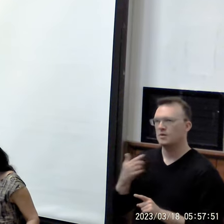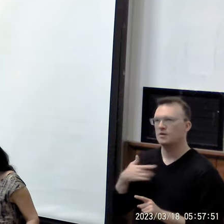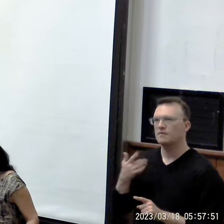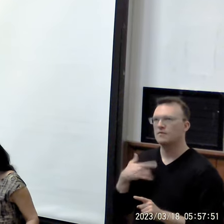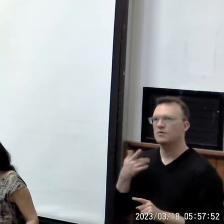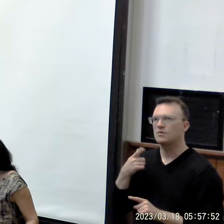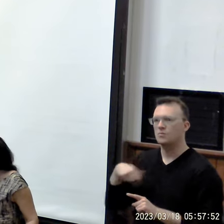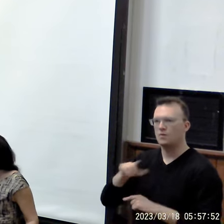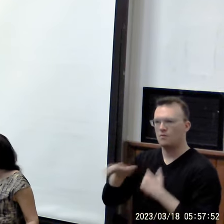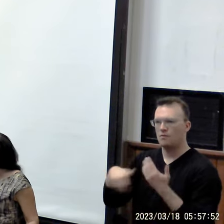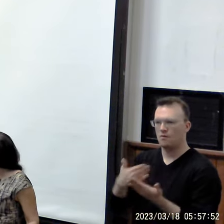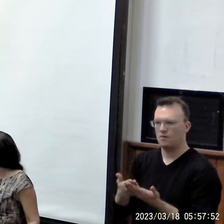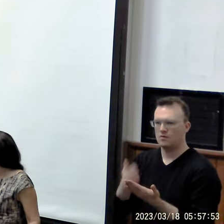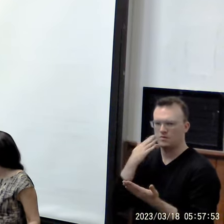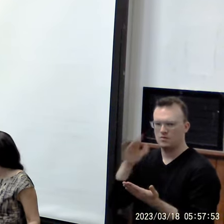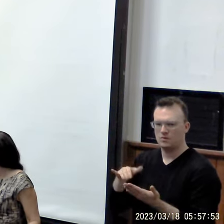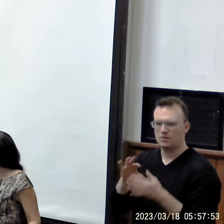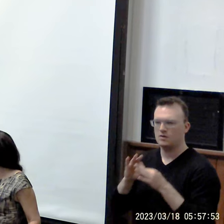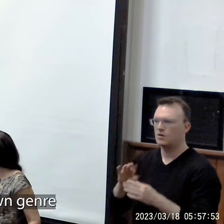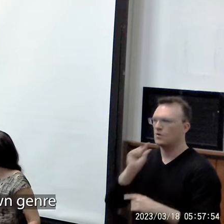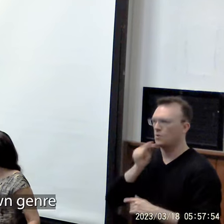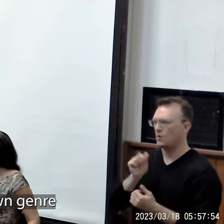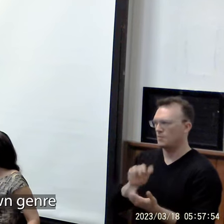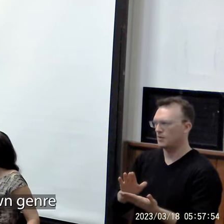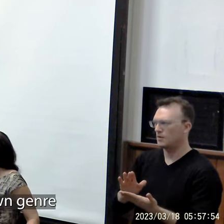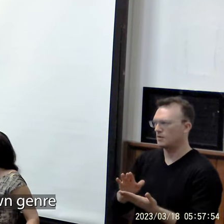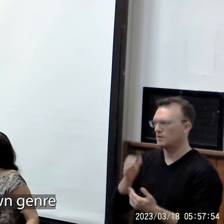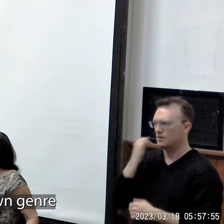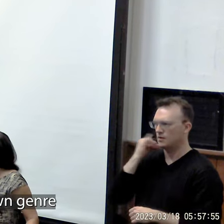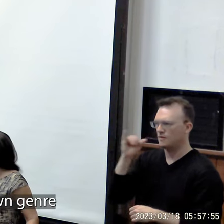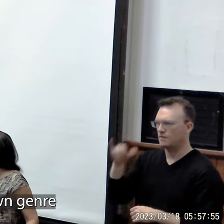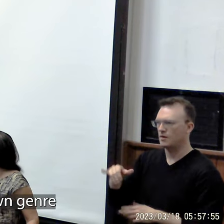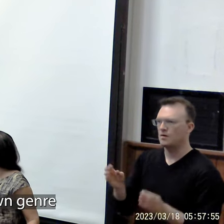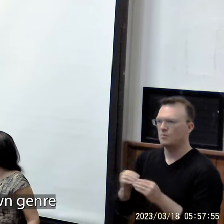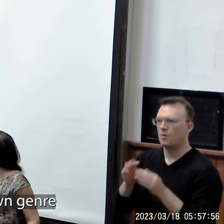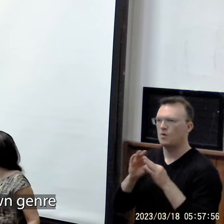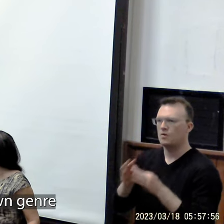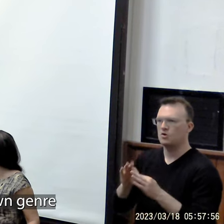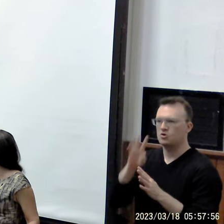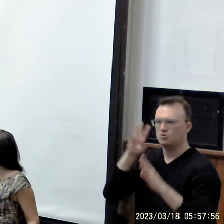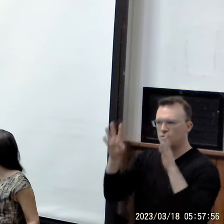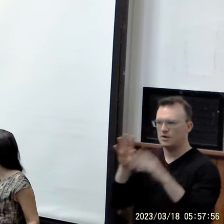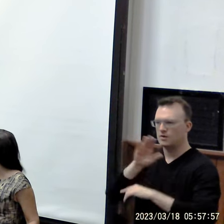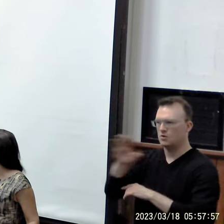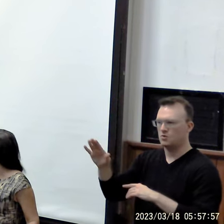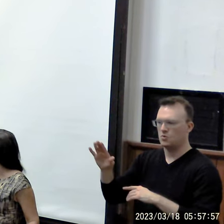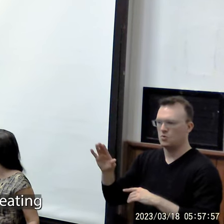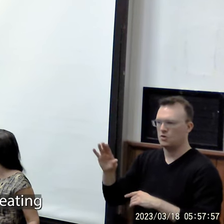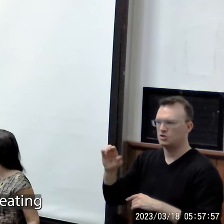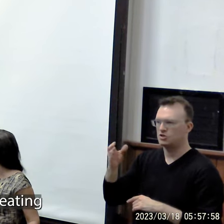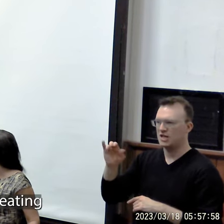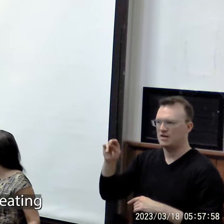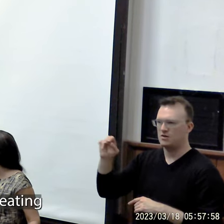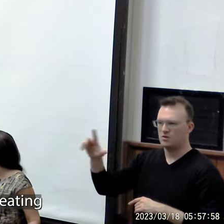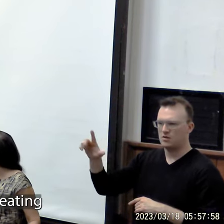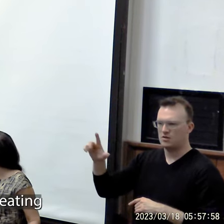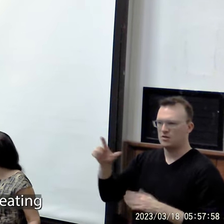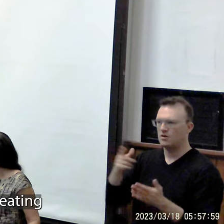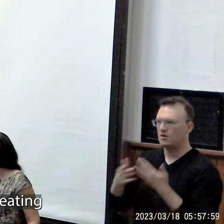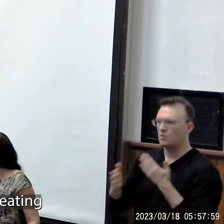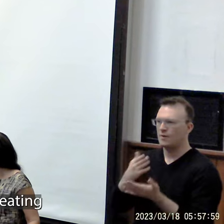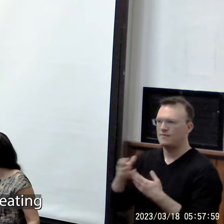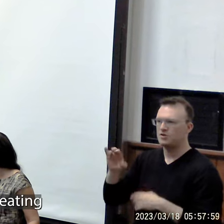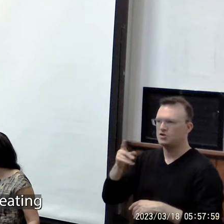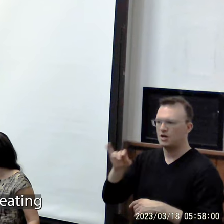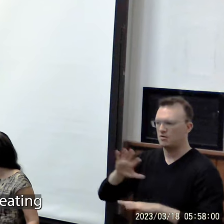I think we all, you know, in terms of queer method, I think it's more about creating your own genre, like, you know, whichever genre